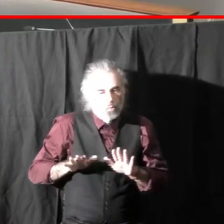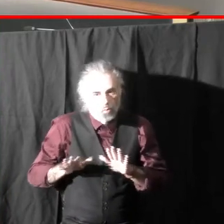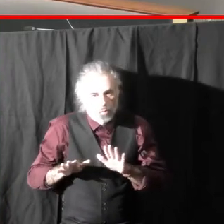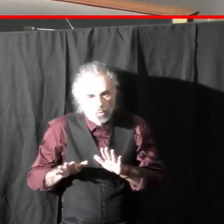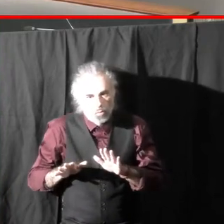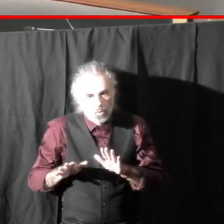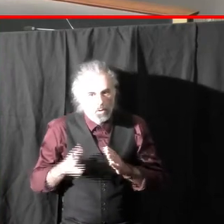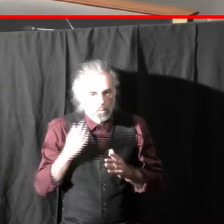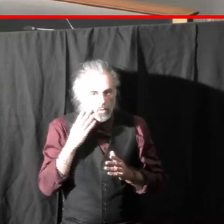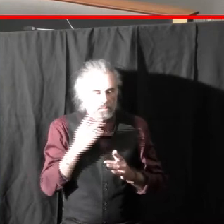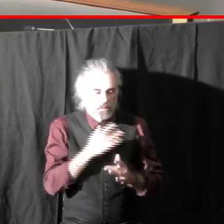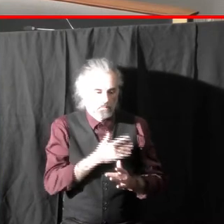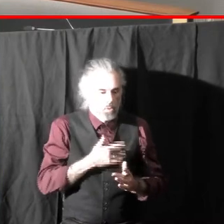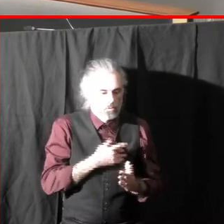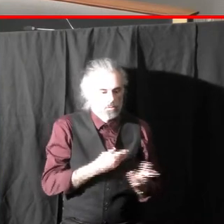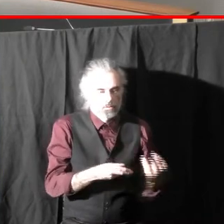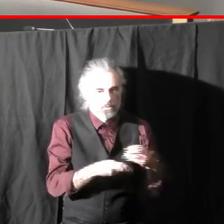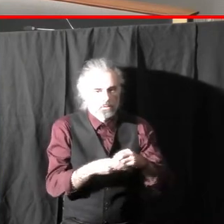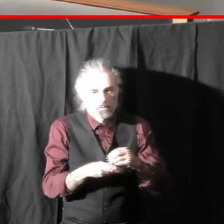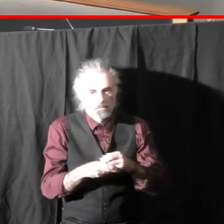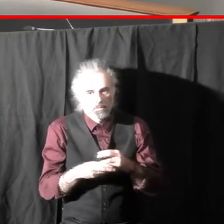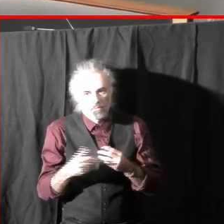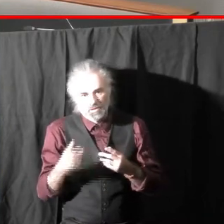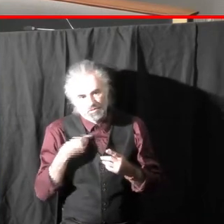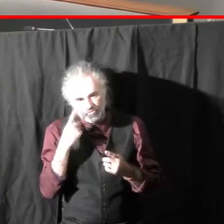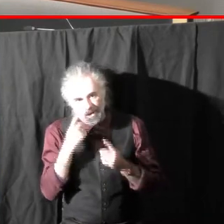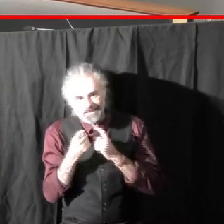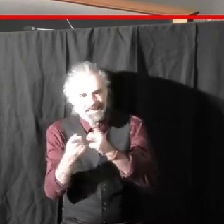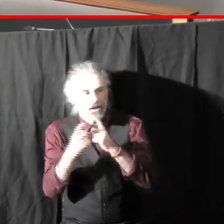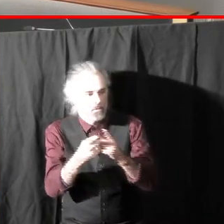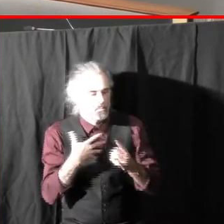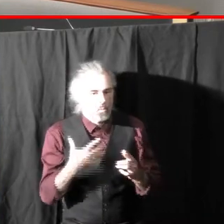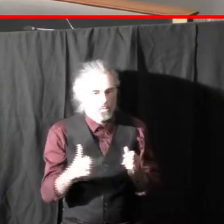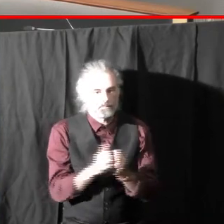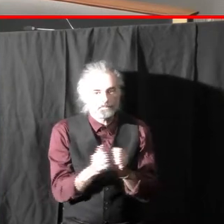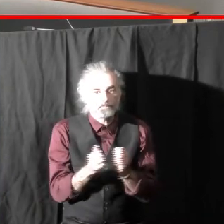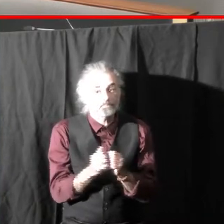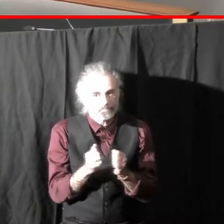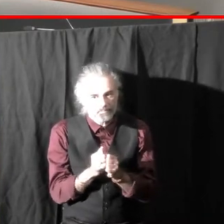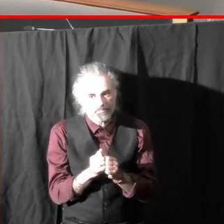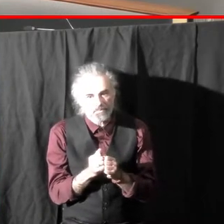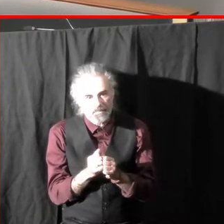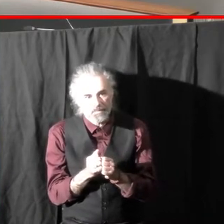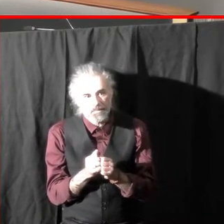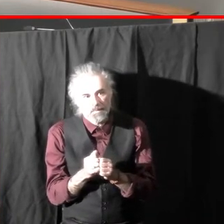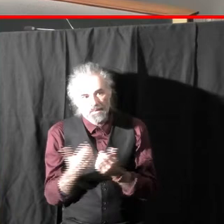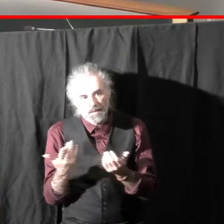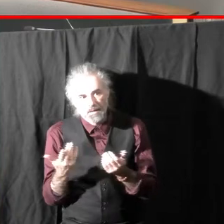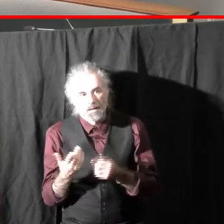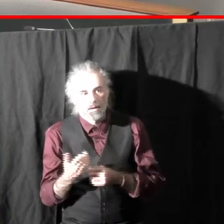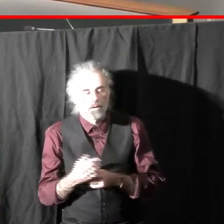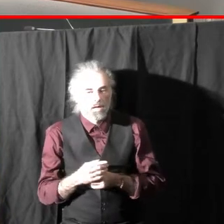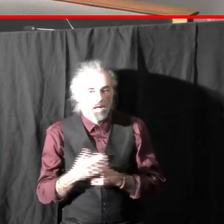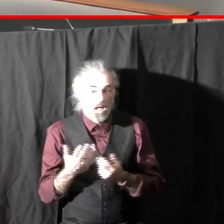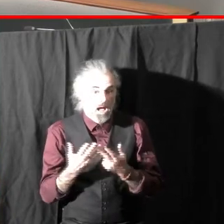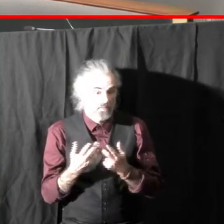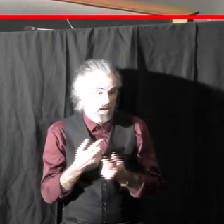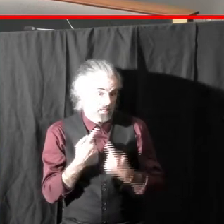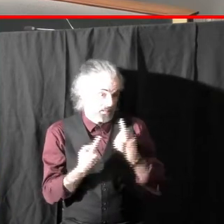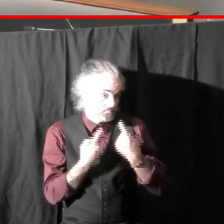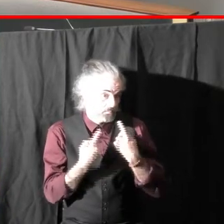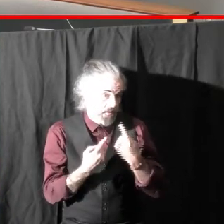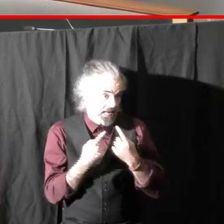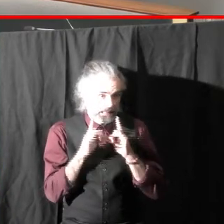emotion to sell papers and the truth, which is the science. The other thing is explaining risk to